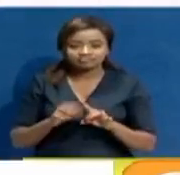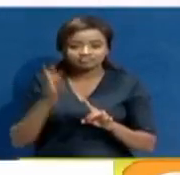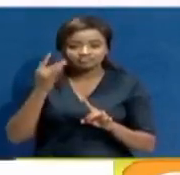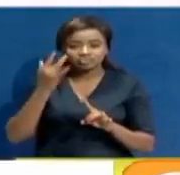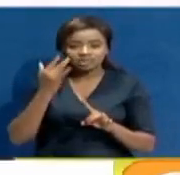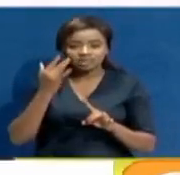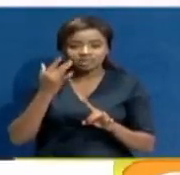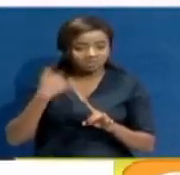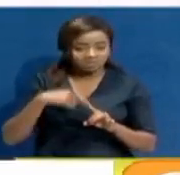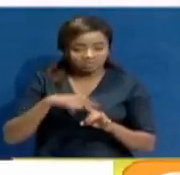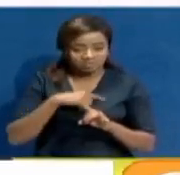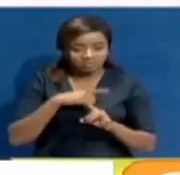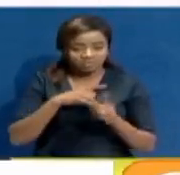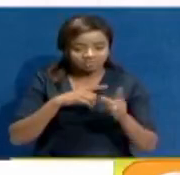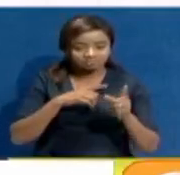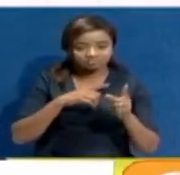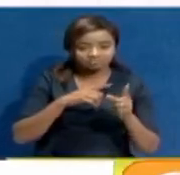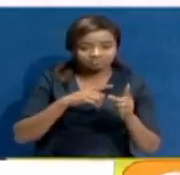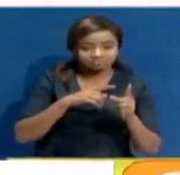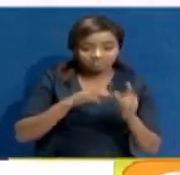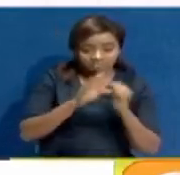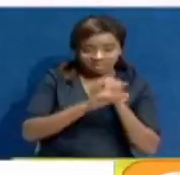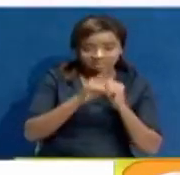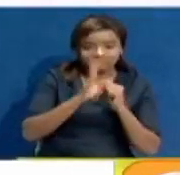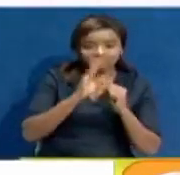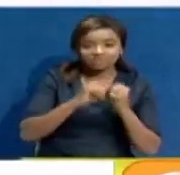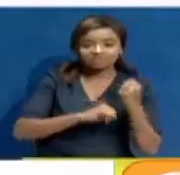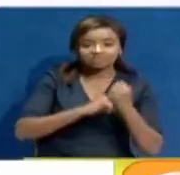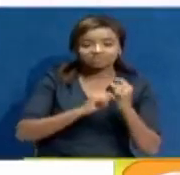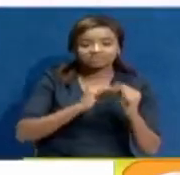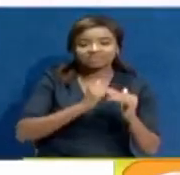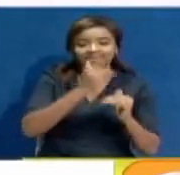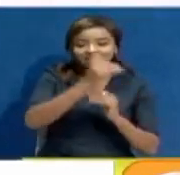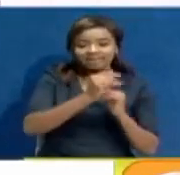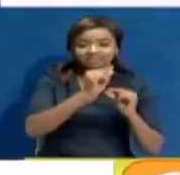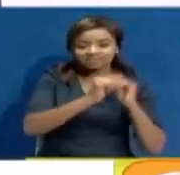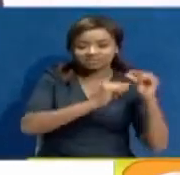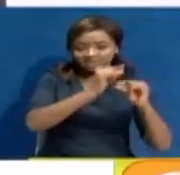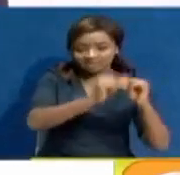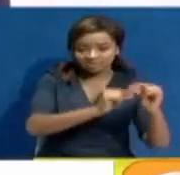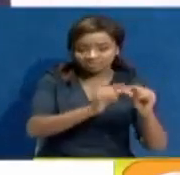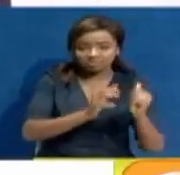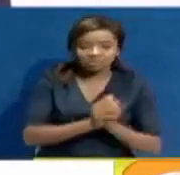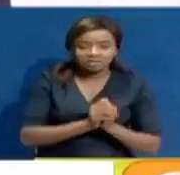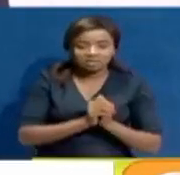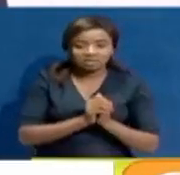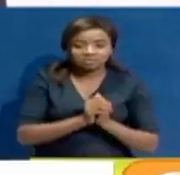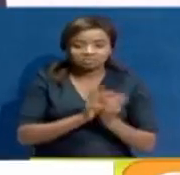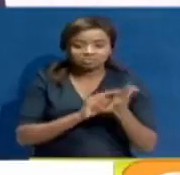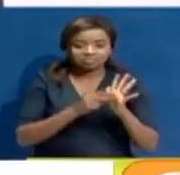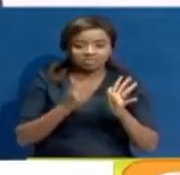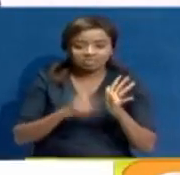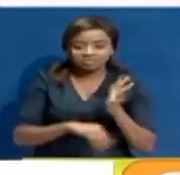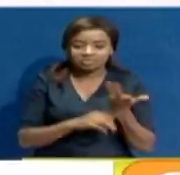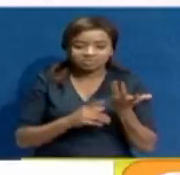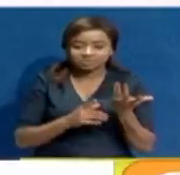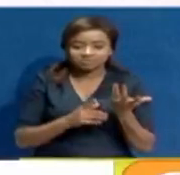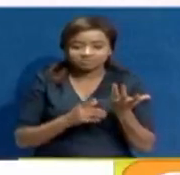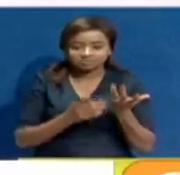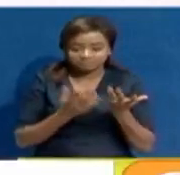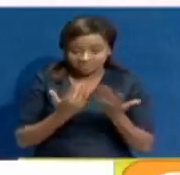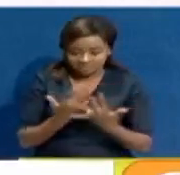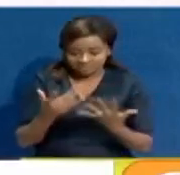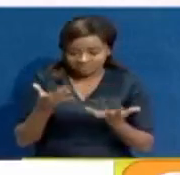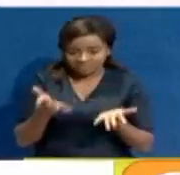because we are also holding it in trust for the next generation. These things we are owning